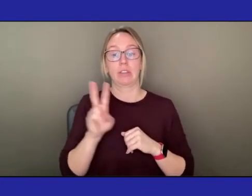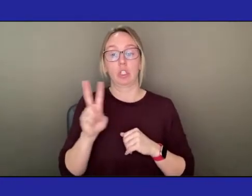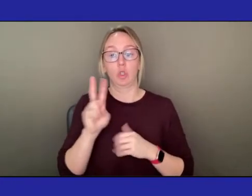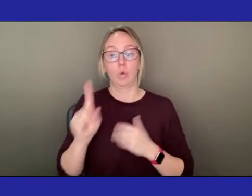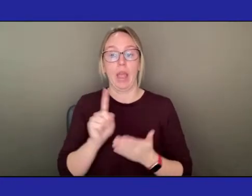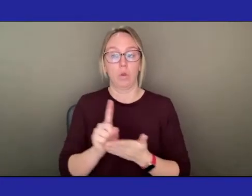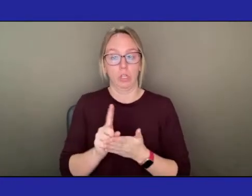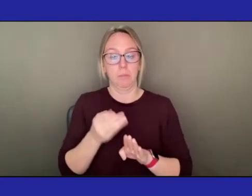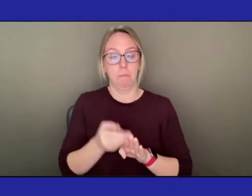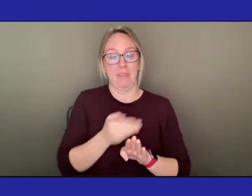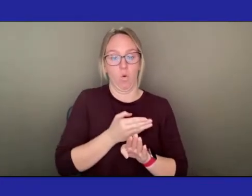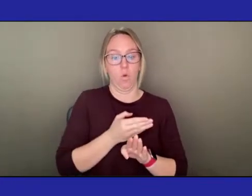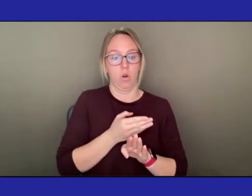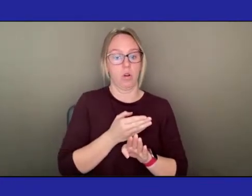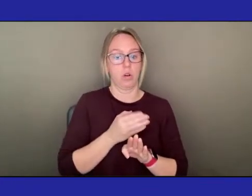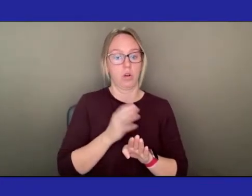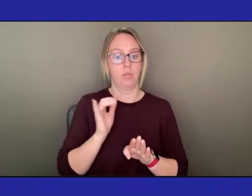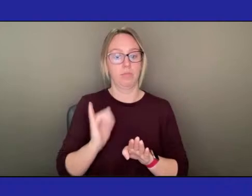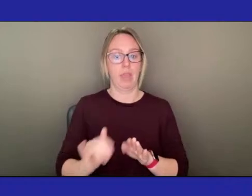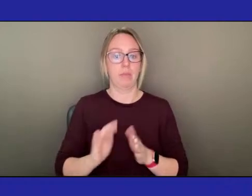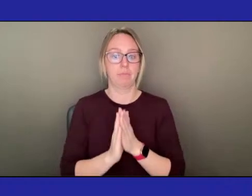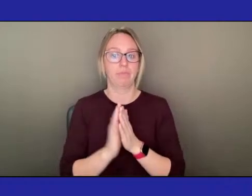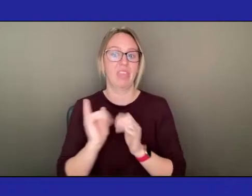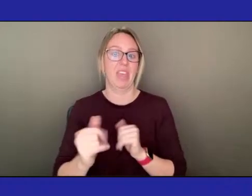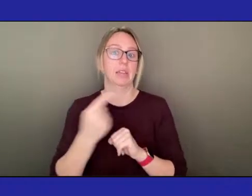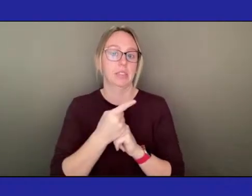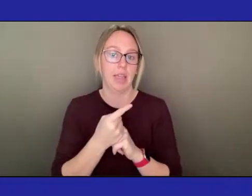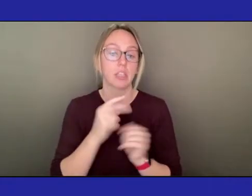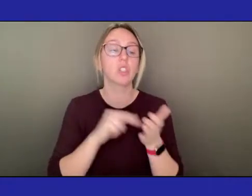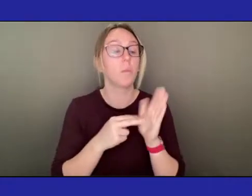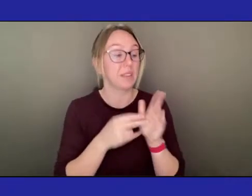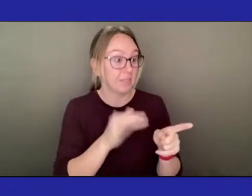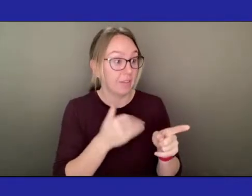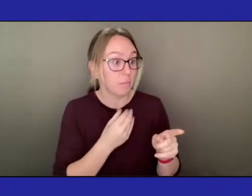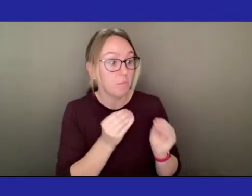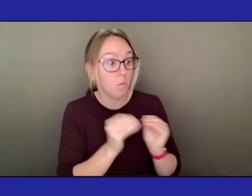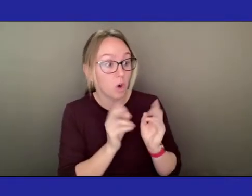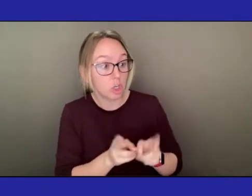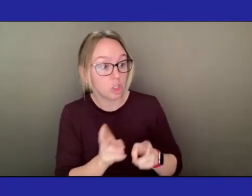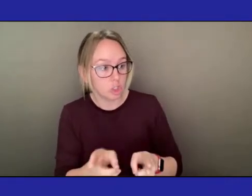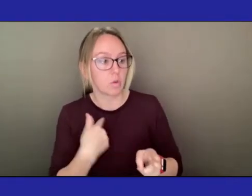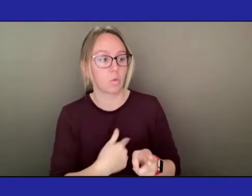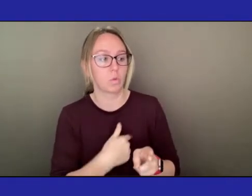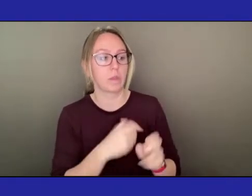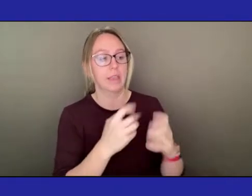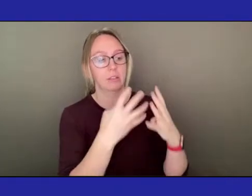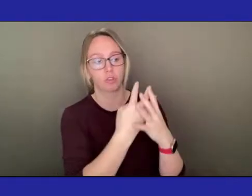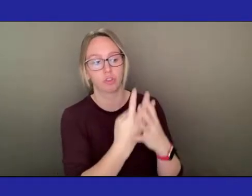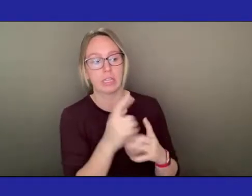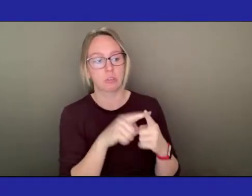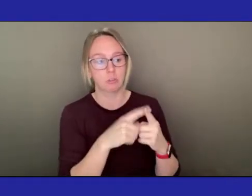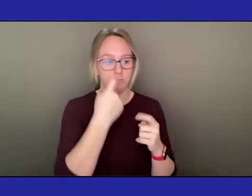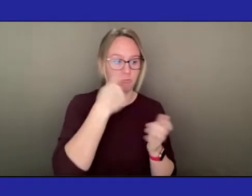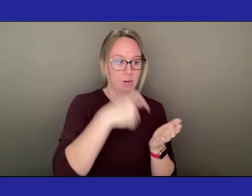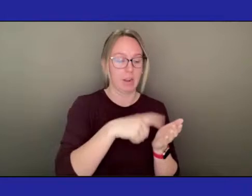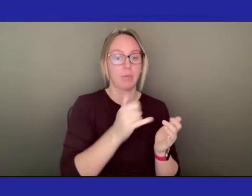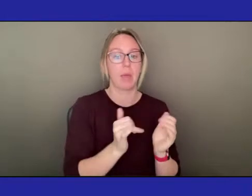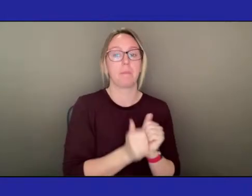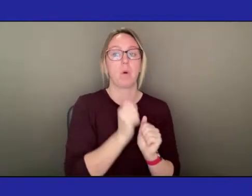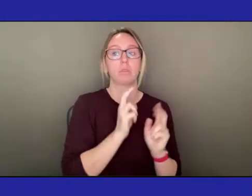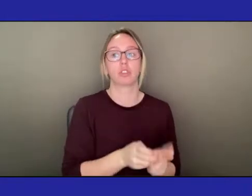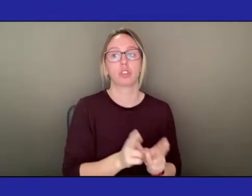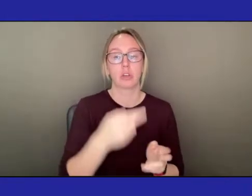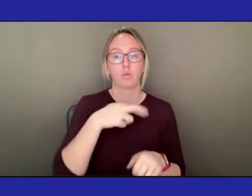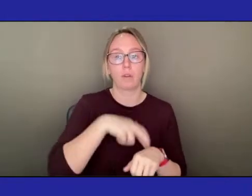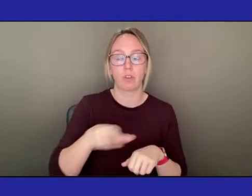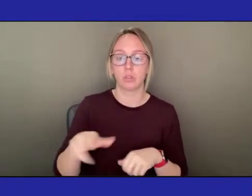urgent cases, and we continue to refine the criteria to screen for those most urgent referrals. Super. And I have one last question from